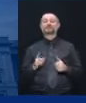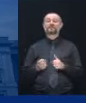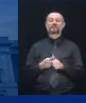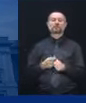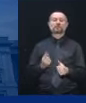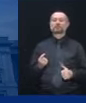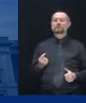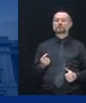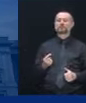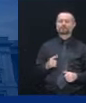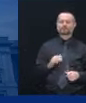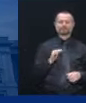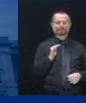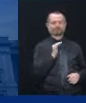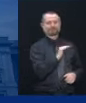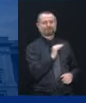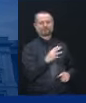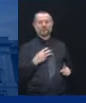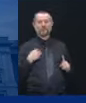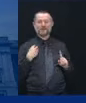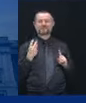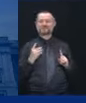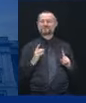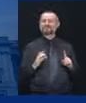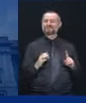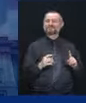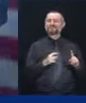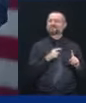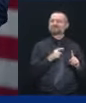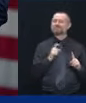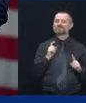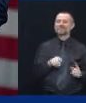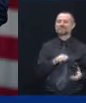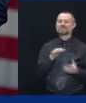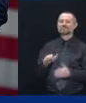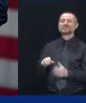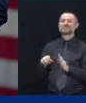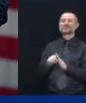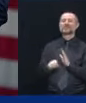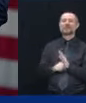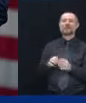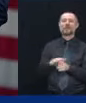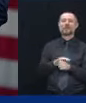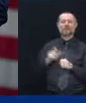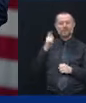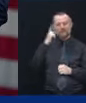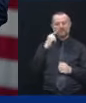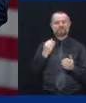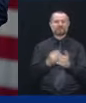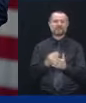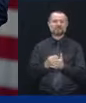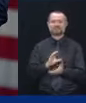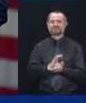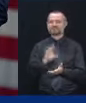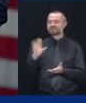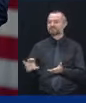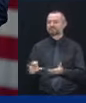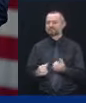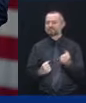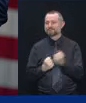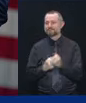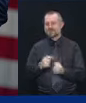need Washington to actually provide state and local relief. President Biden has promoted it